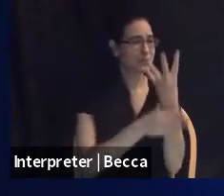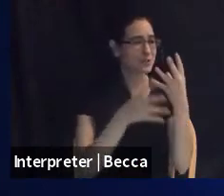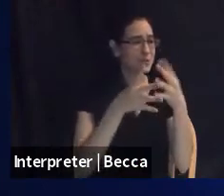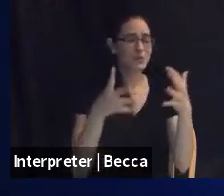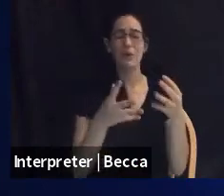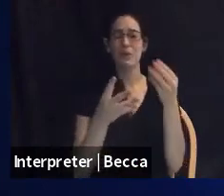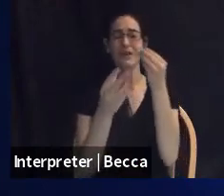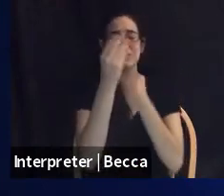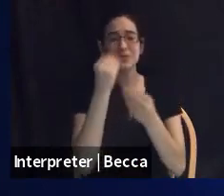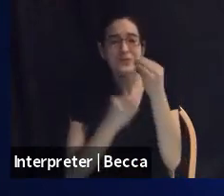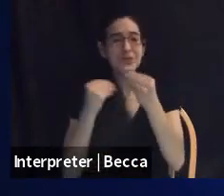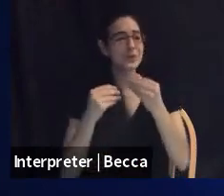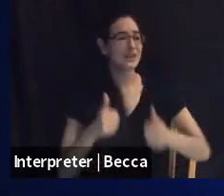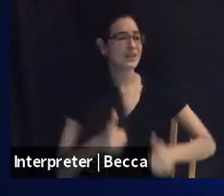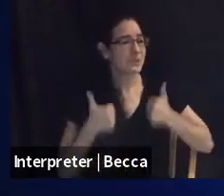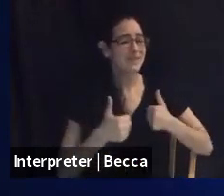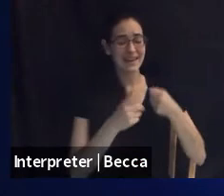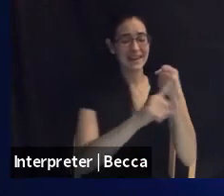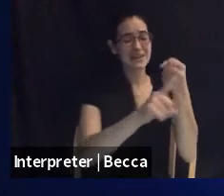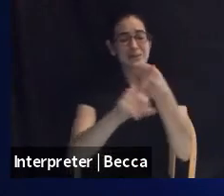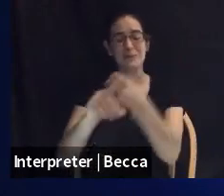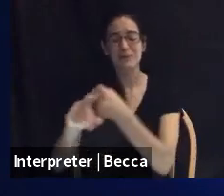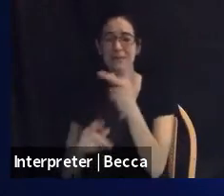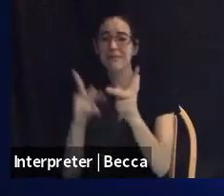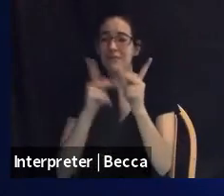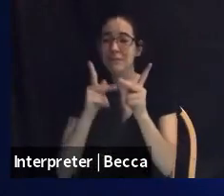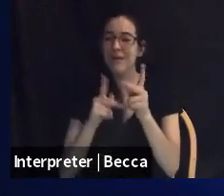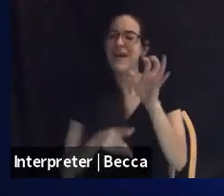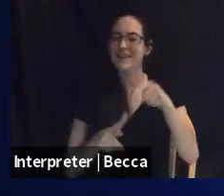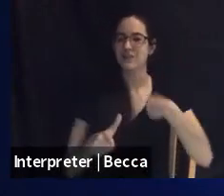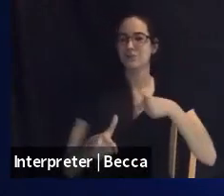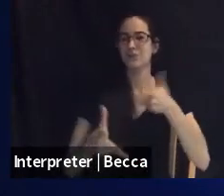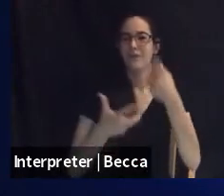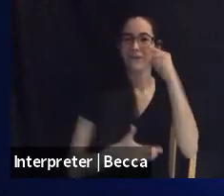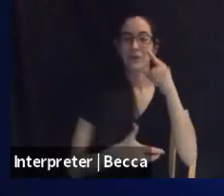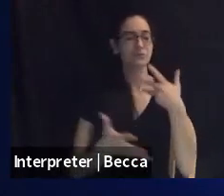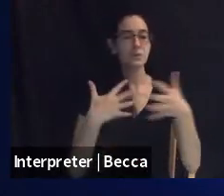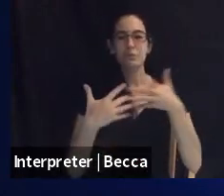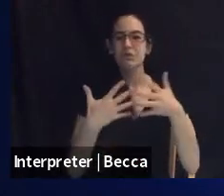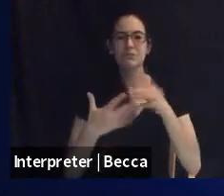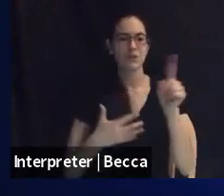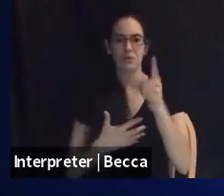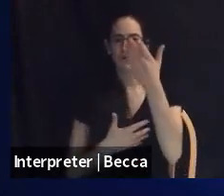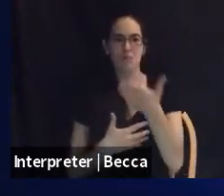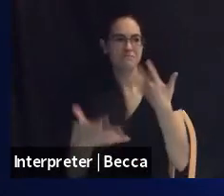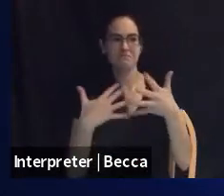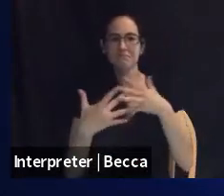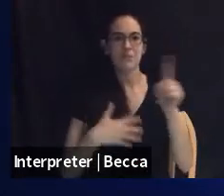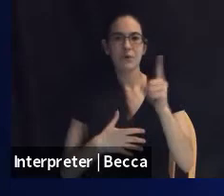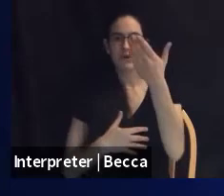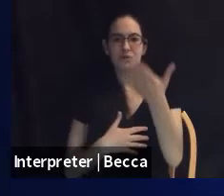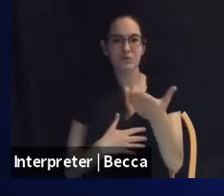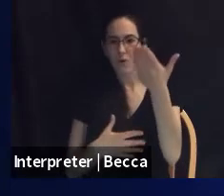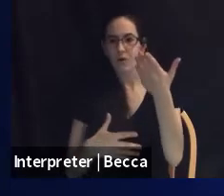living and making a difference. And that's what we want for you. So no matter where you're at, no matter where you're watching, no matter who you're watching